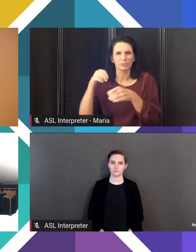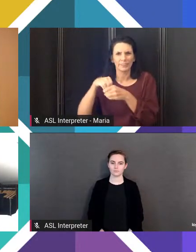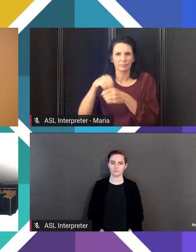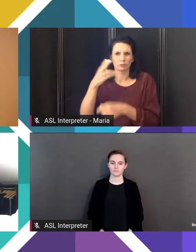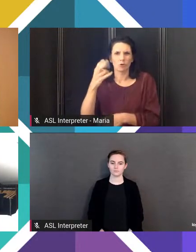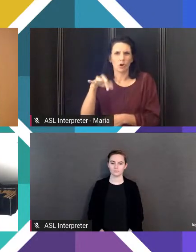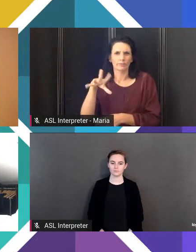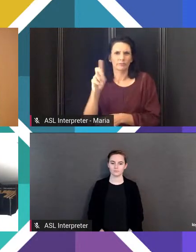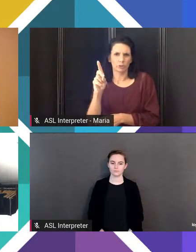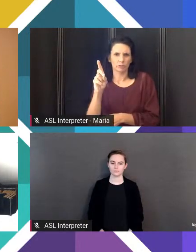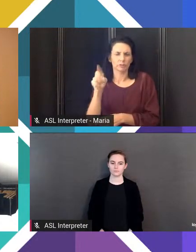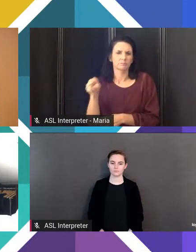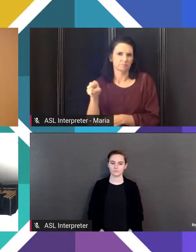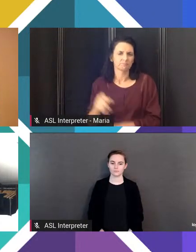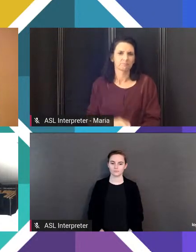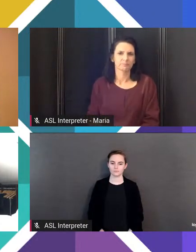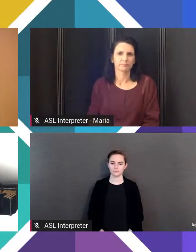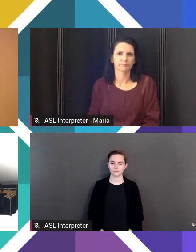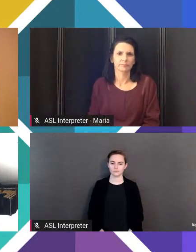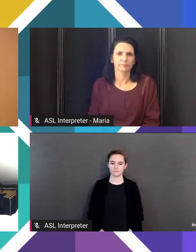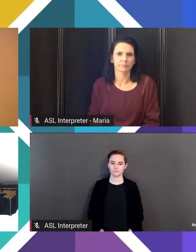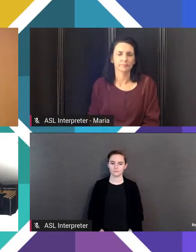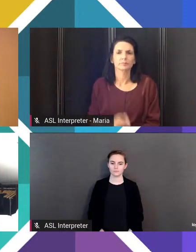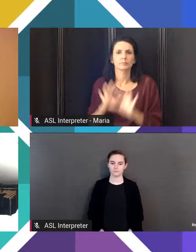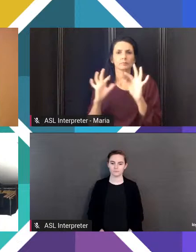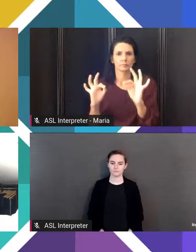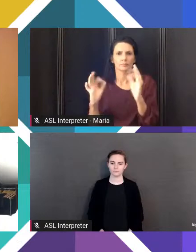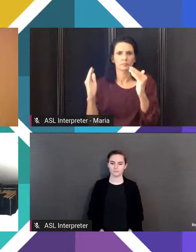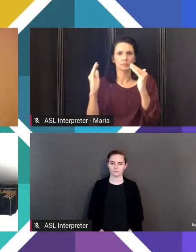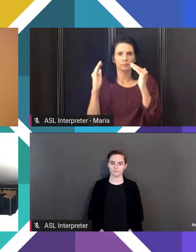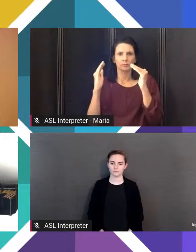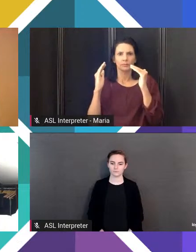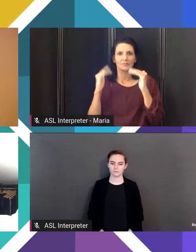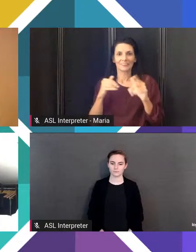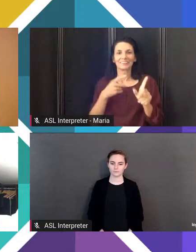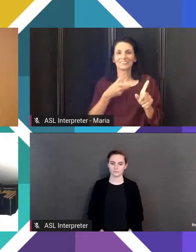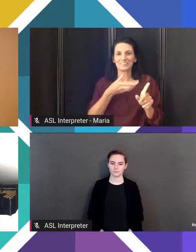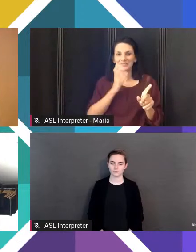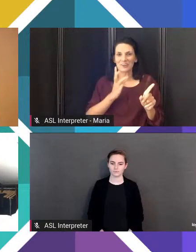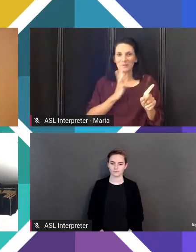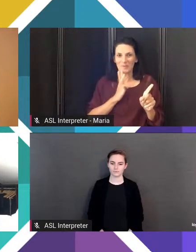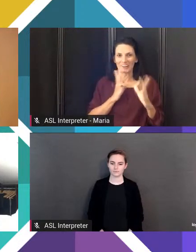Great. Finn, I'll hop to you. I wanna give you time to swallow your water.